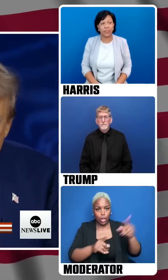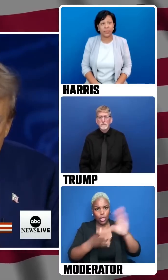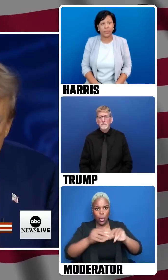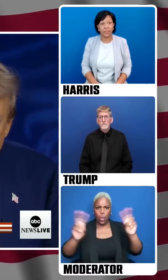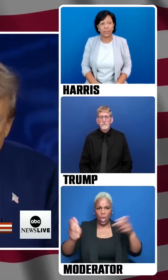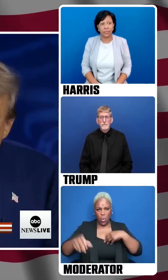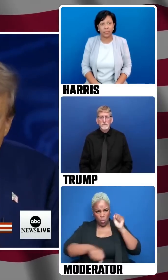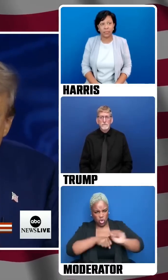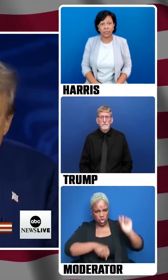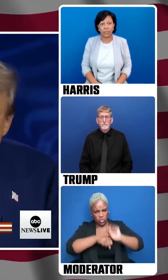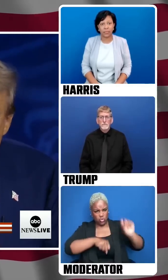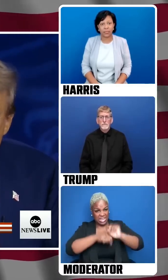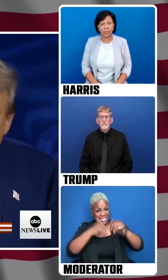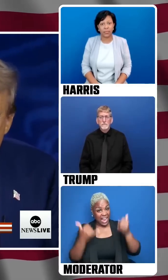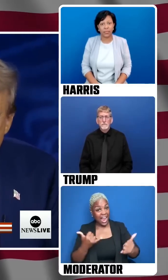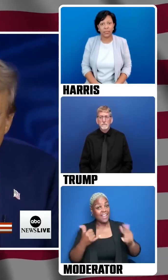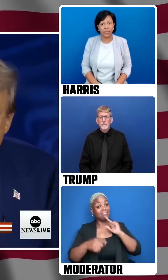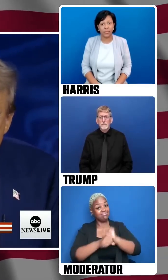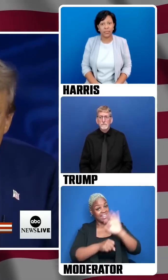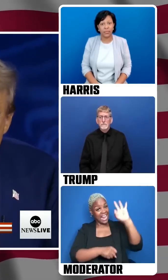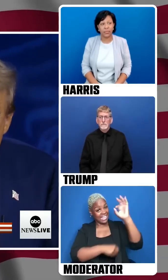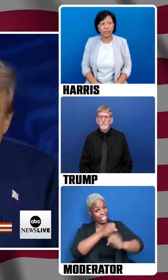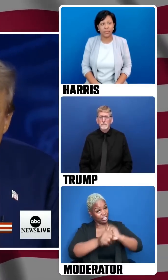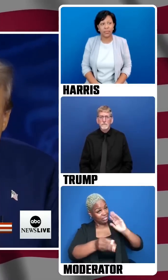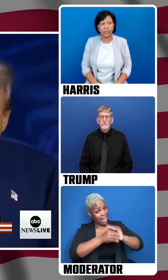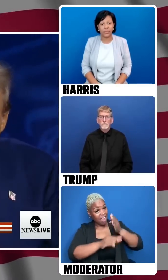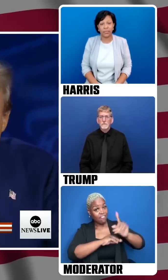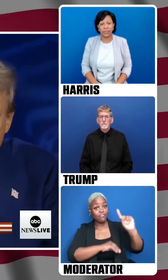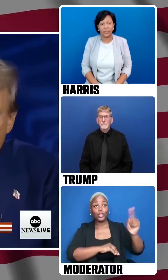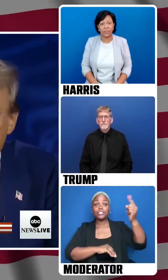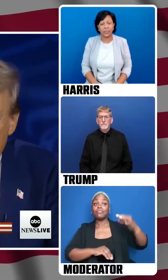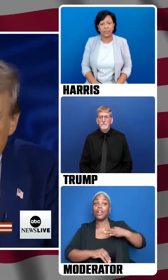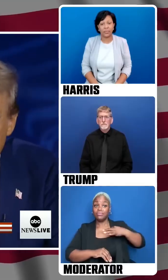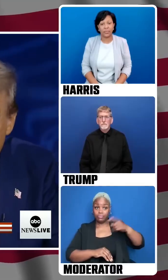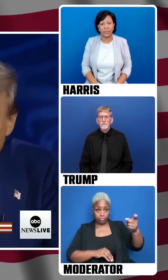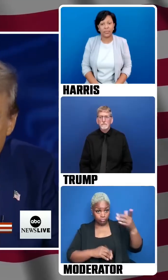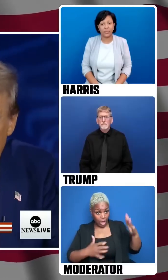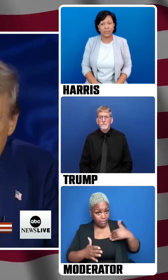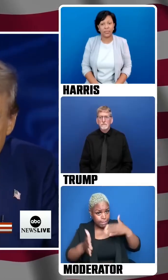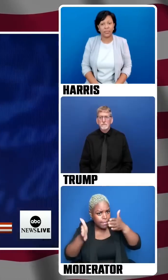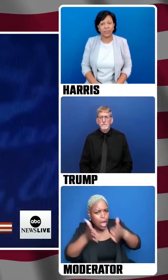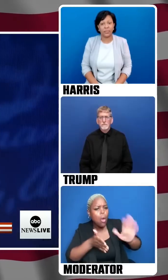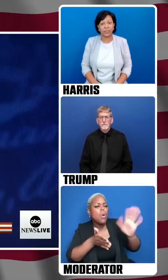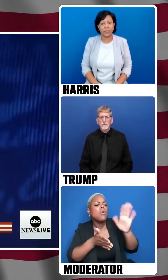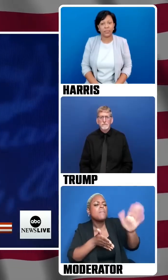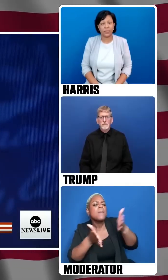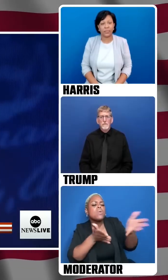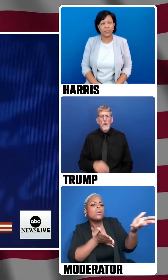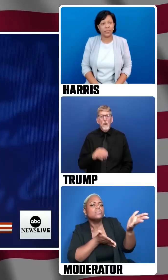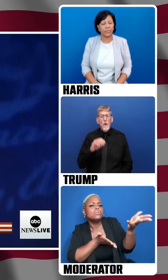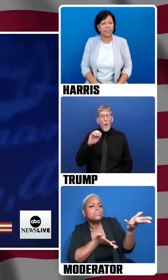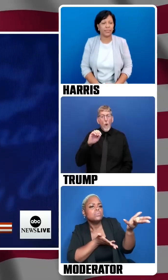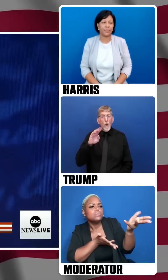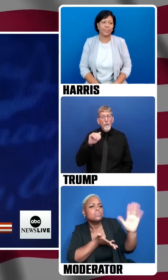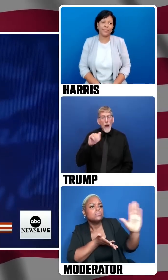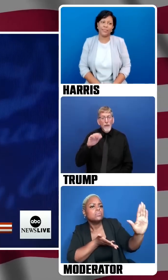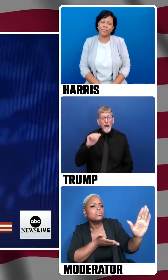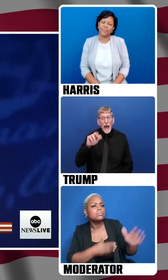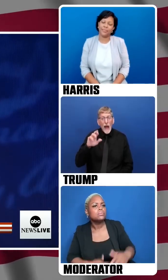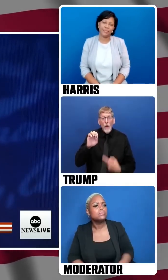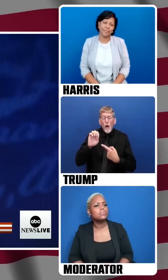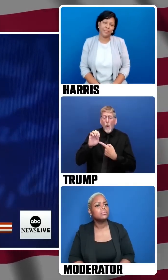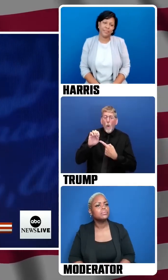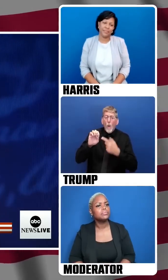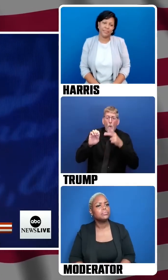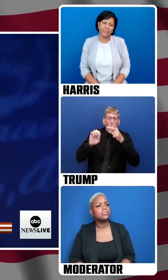years after you first started running, do you have a plan, and can you tell us what it is? Obamacare was lousy health care, always was. It's